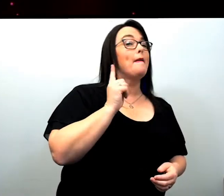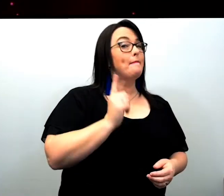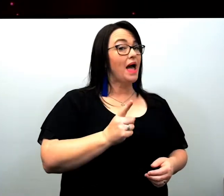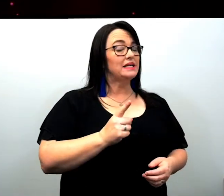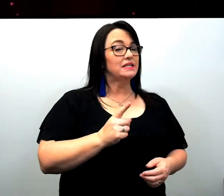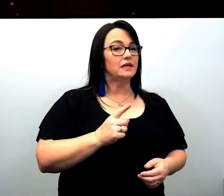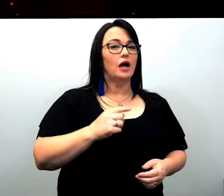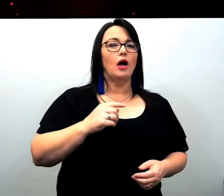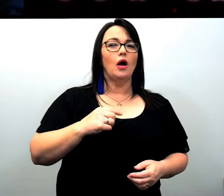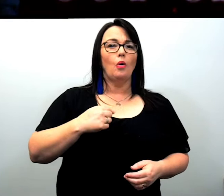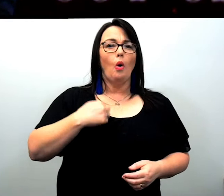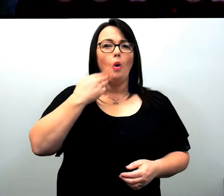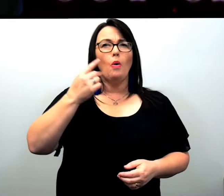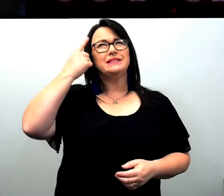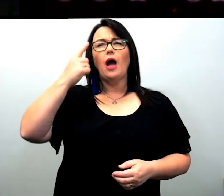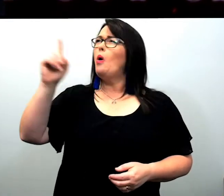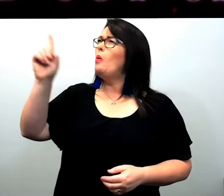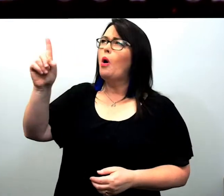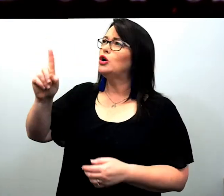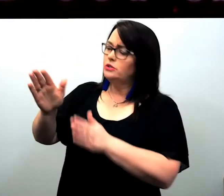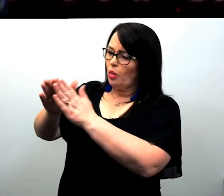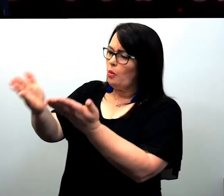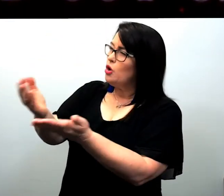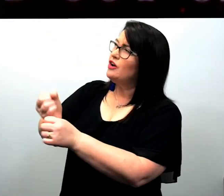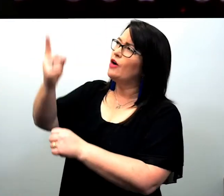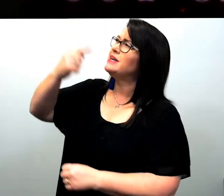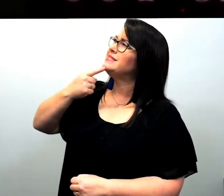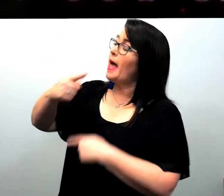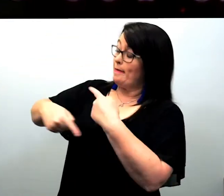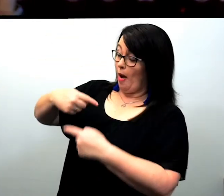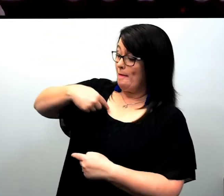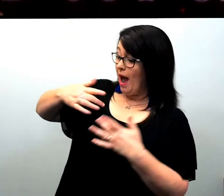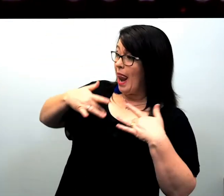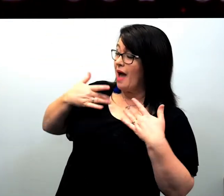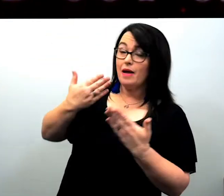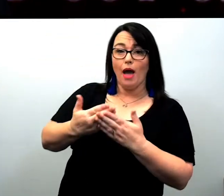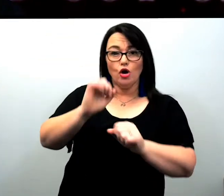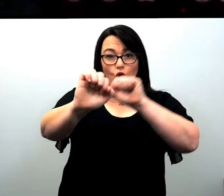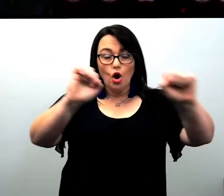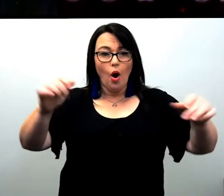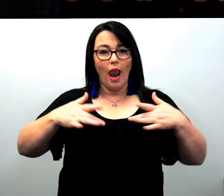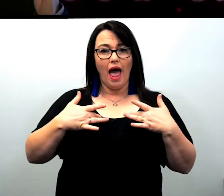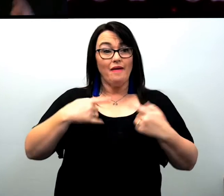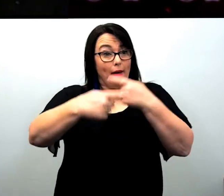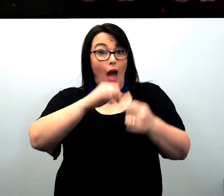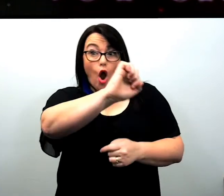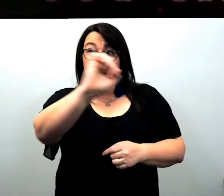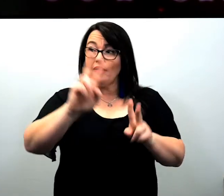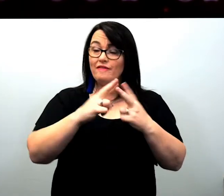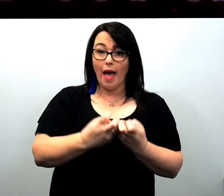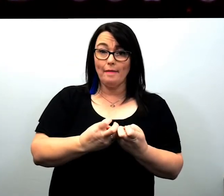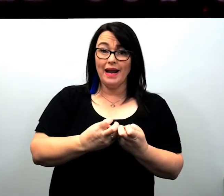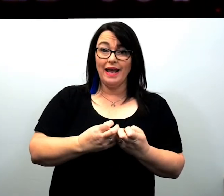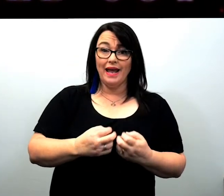says. What does the Word of God say about your life and my life? What does the Word of God say about our families? As for me and my house, we will serve